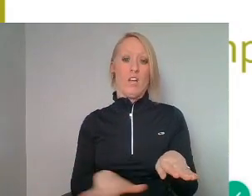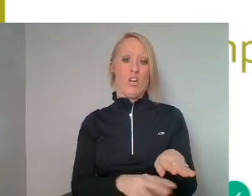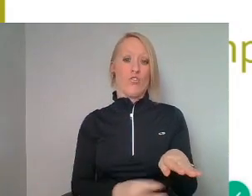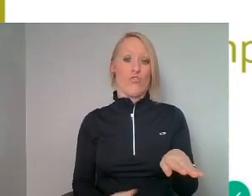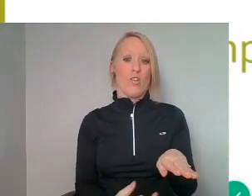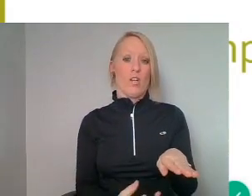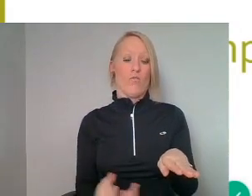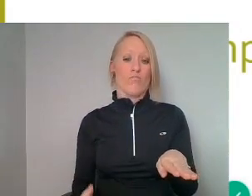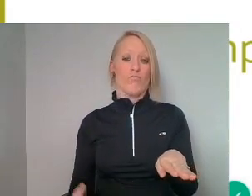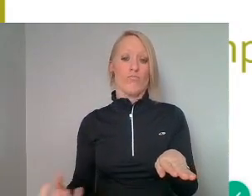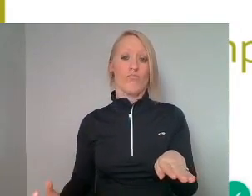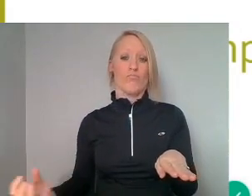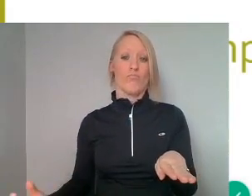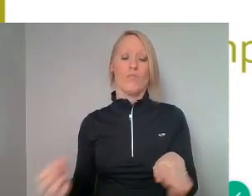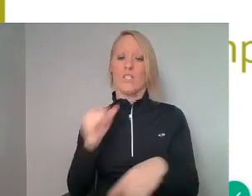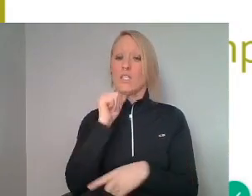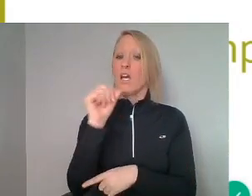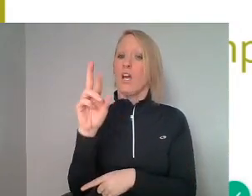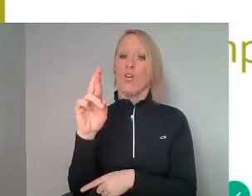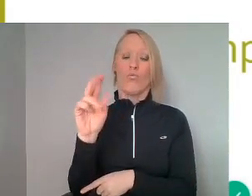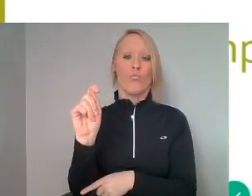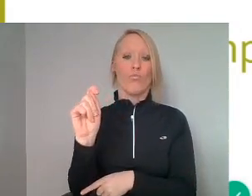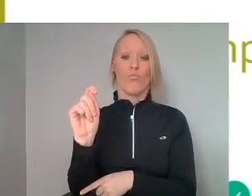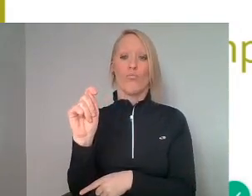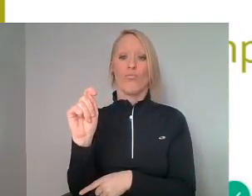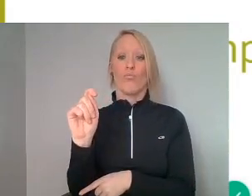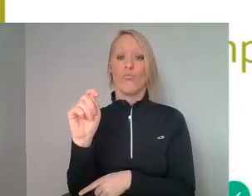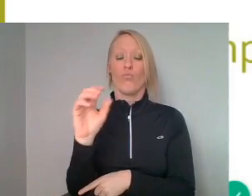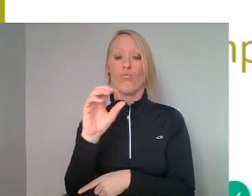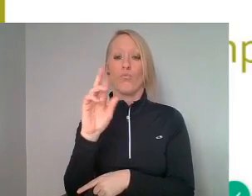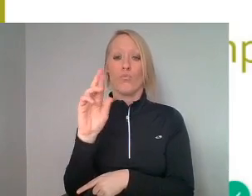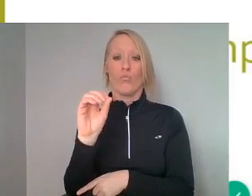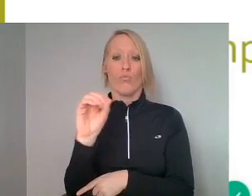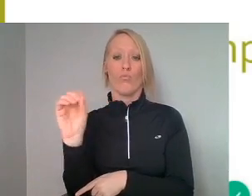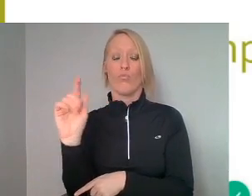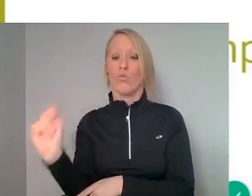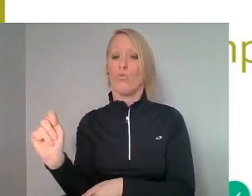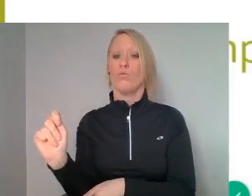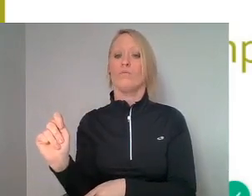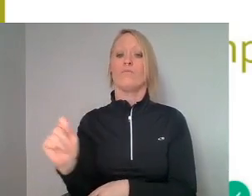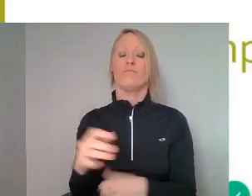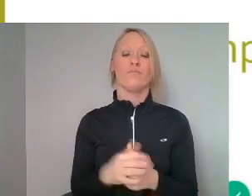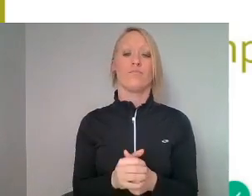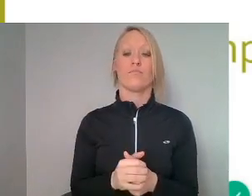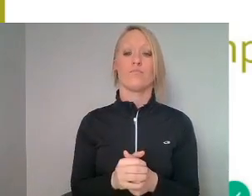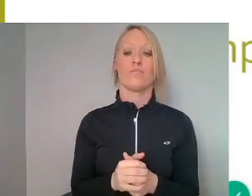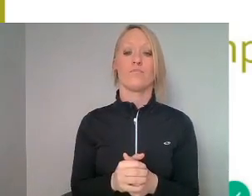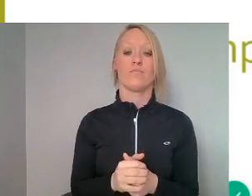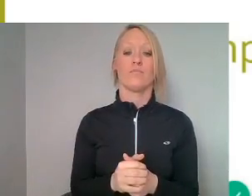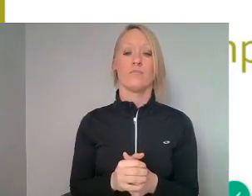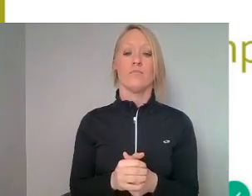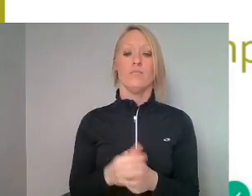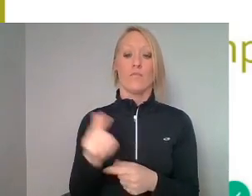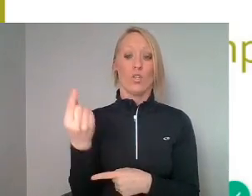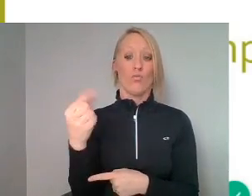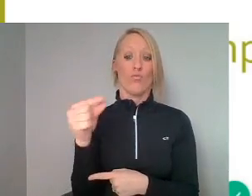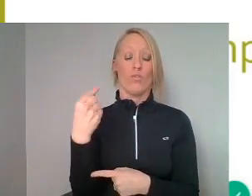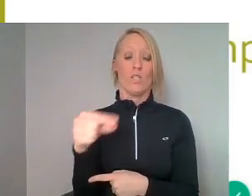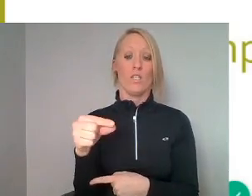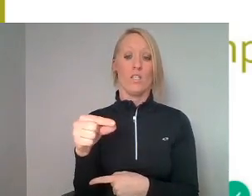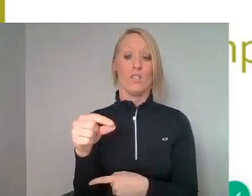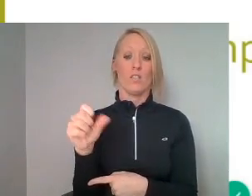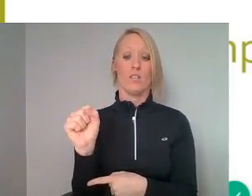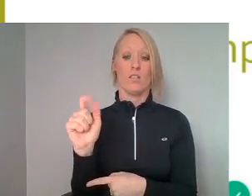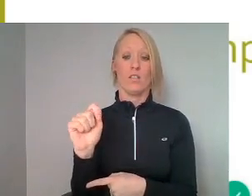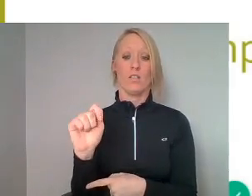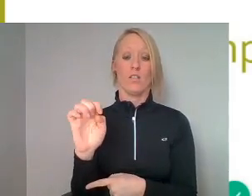stem. And they do grow underground, and they send like little green stems above ground. And you can see that on that garlic clove, how it